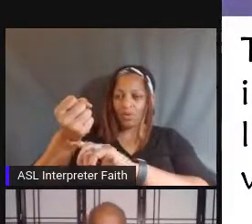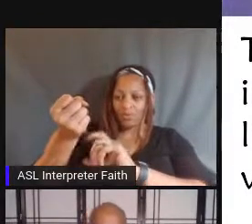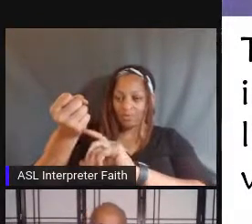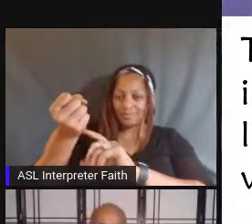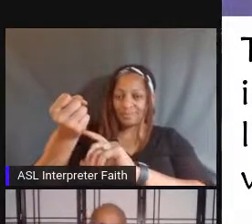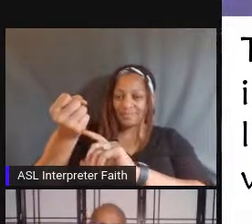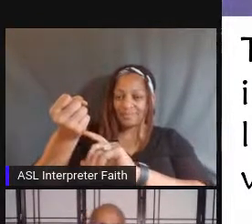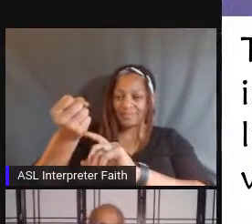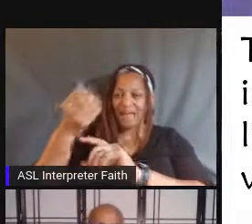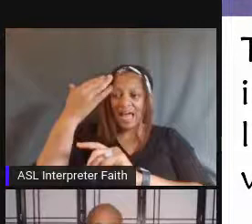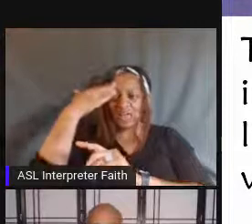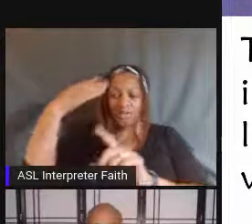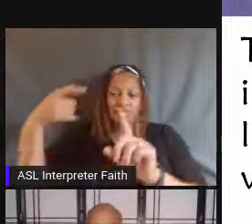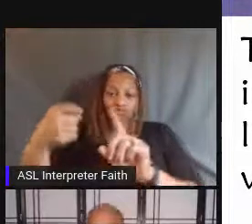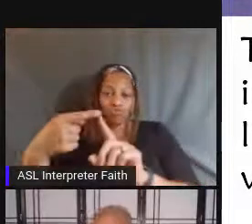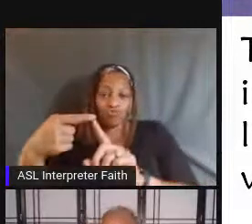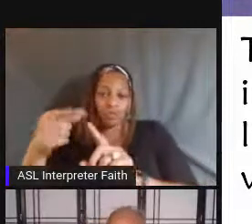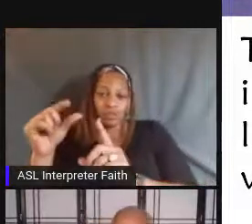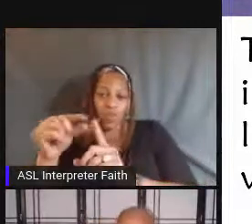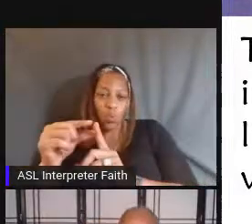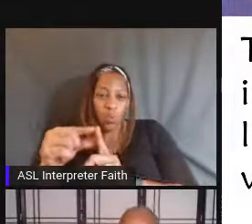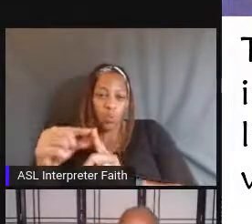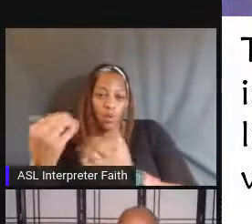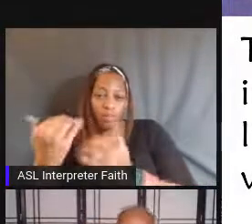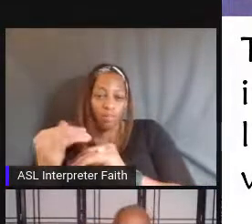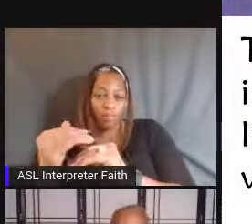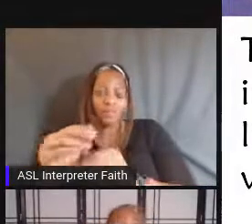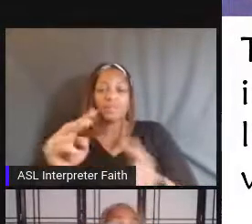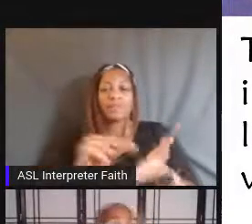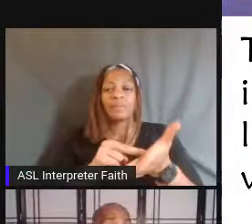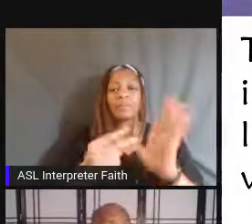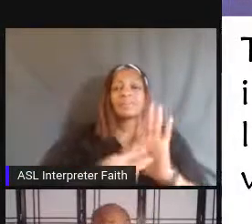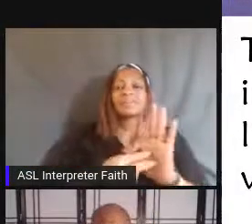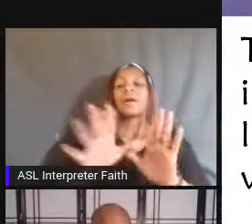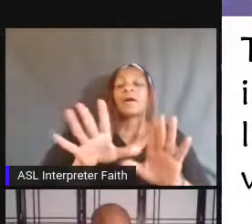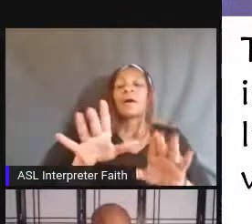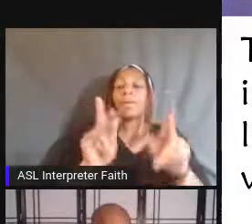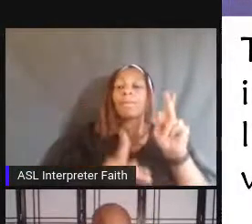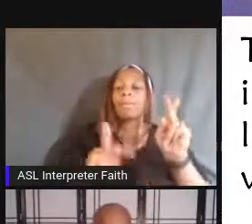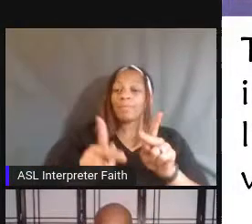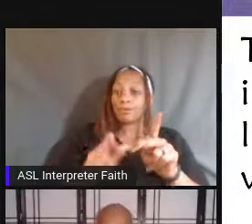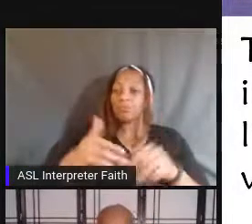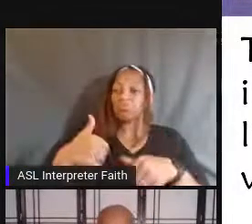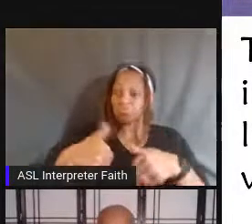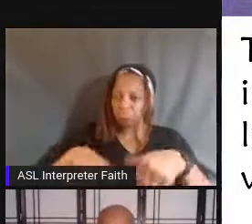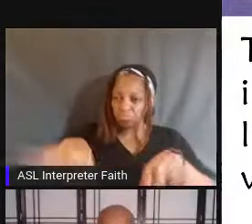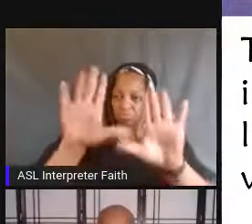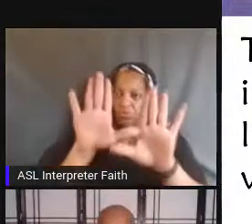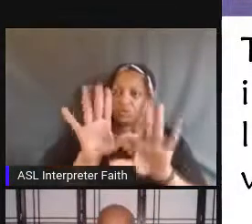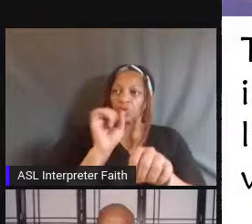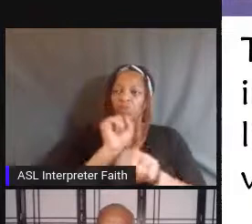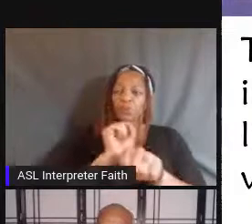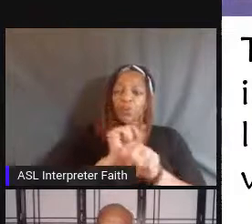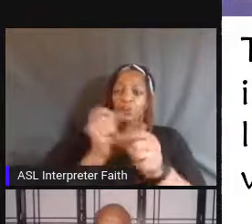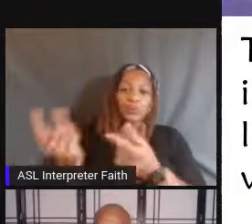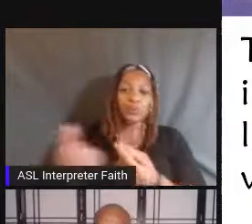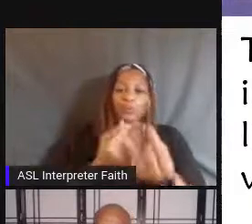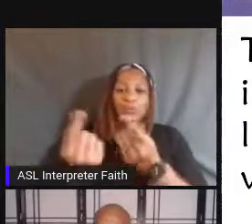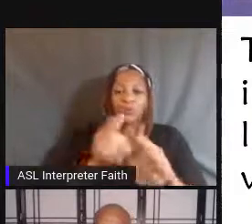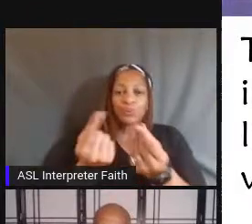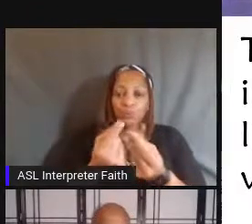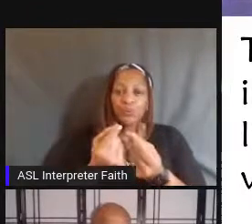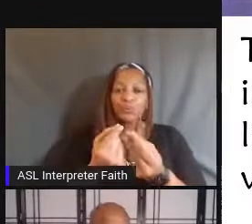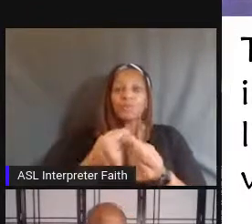folks. It is like a person who is sent on an errand and told what to do, and knowing